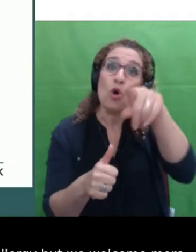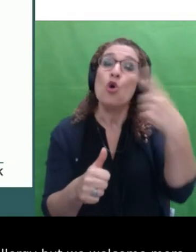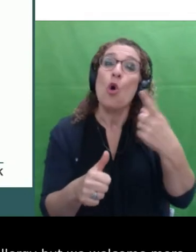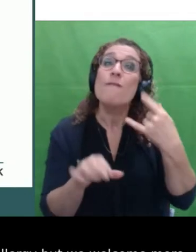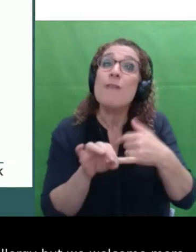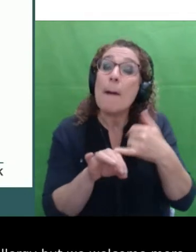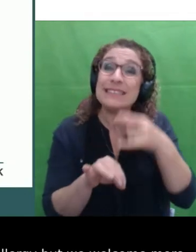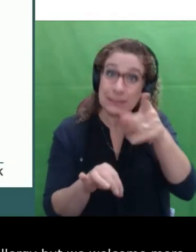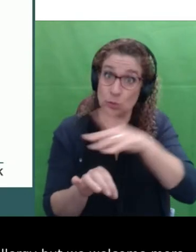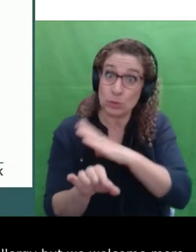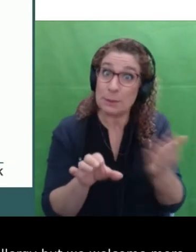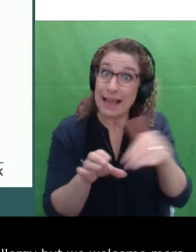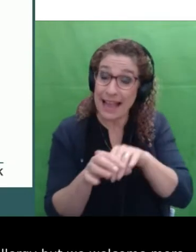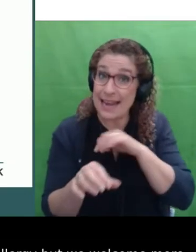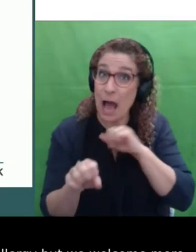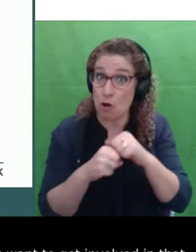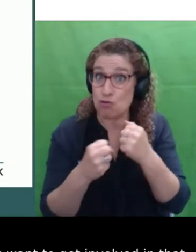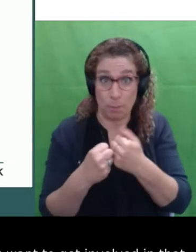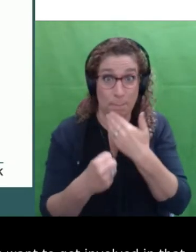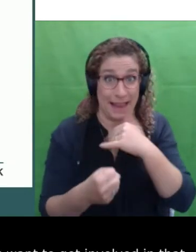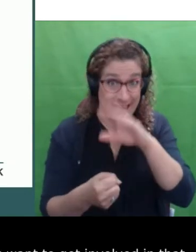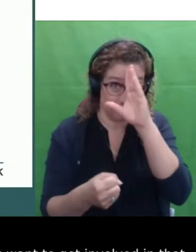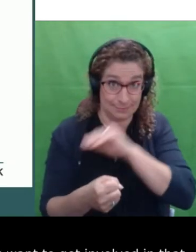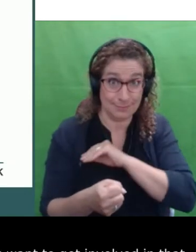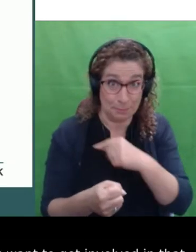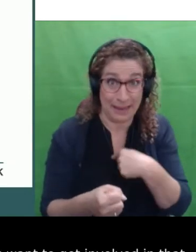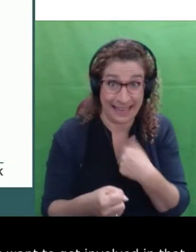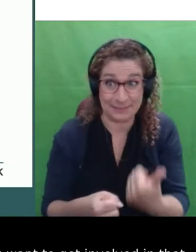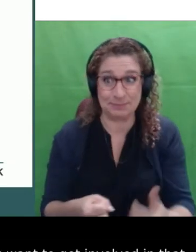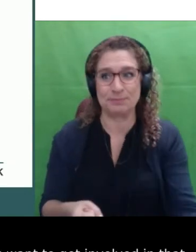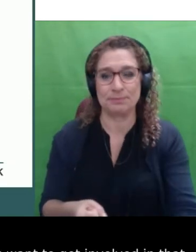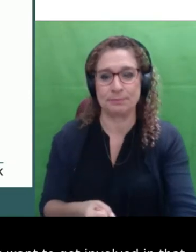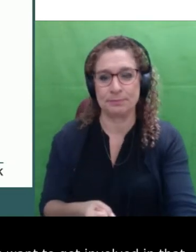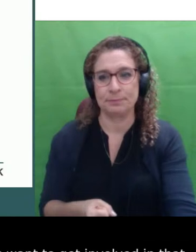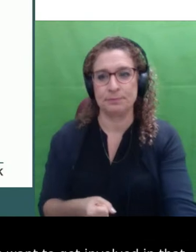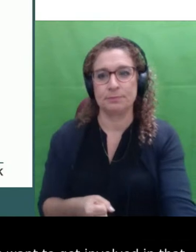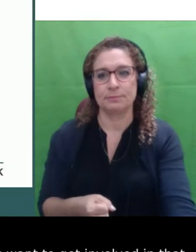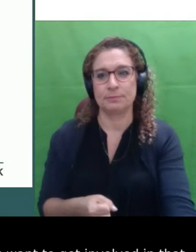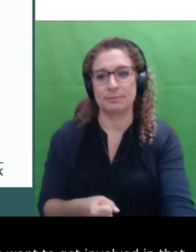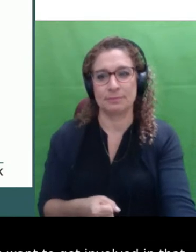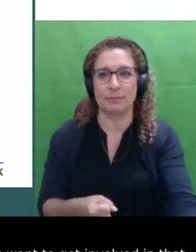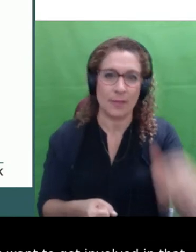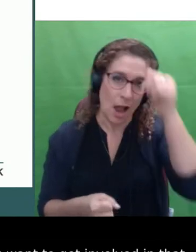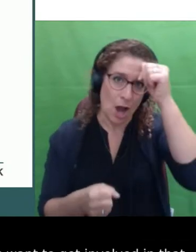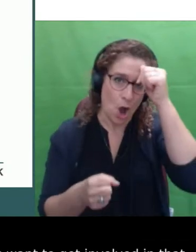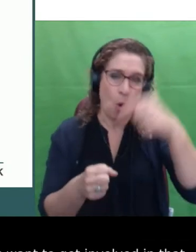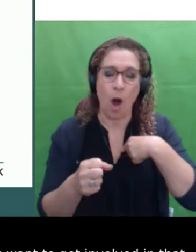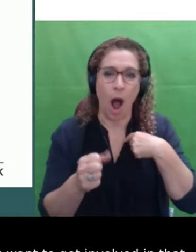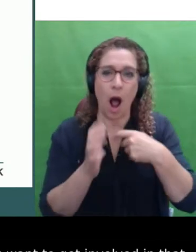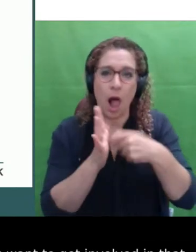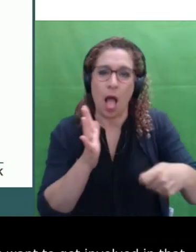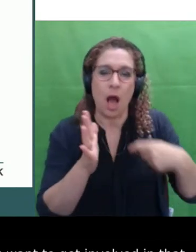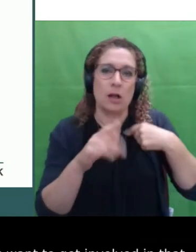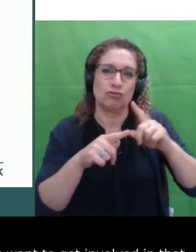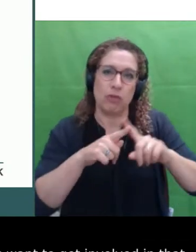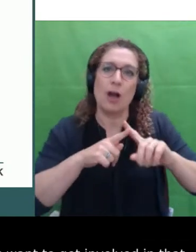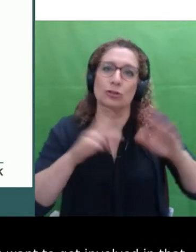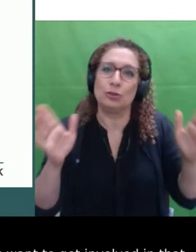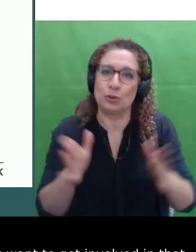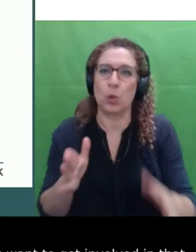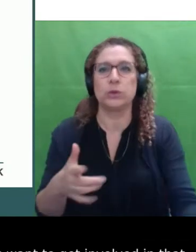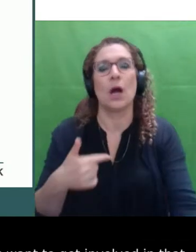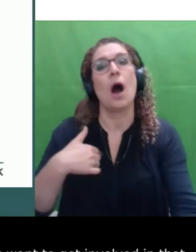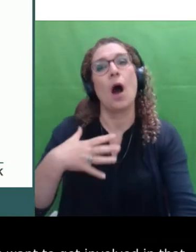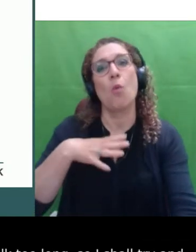know so in this brief time i have and i do tend to talk too long so i shall try and be good um we are going to have a look at